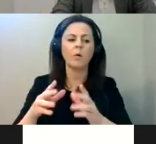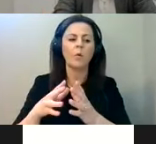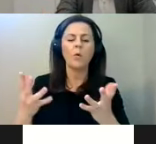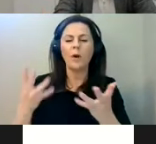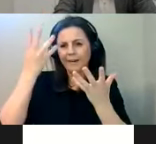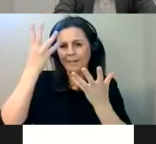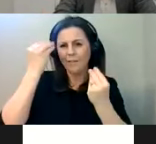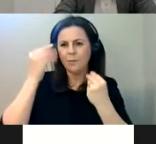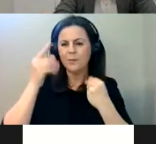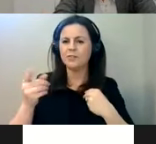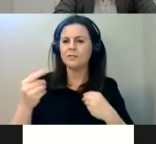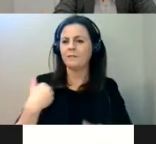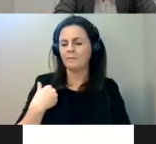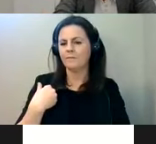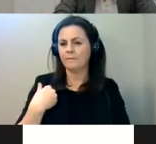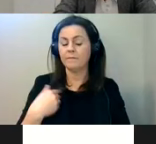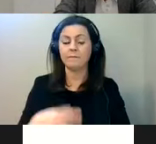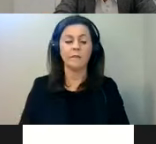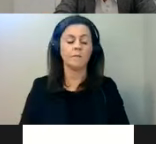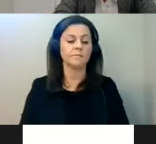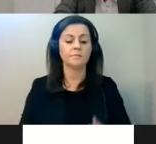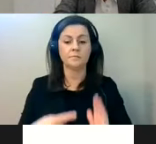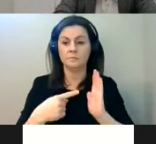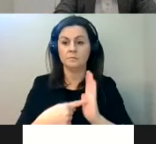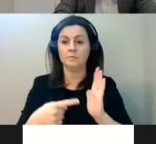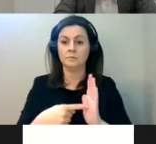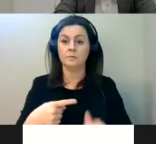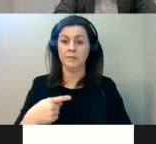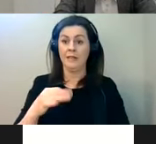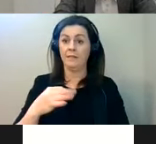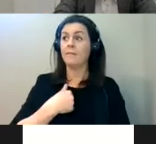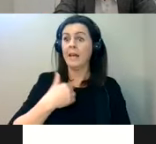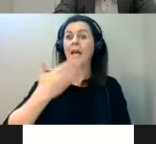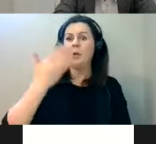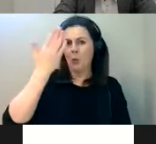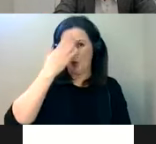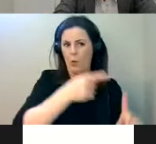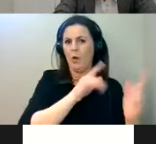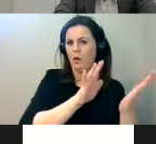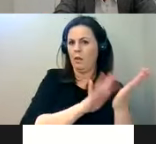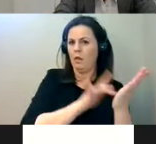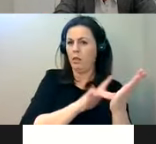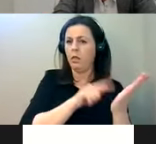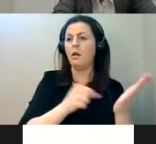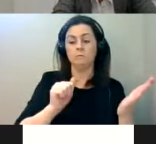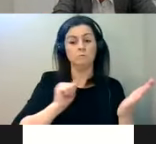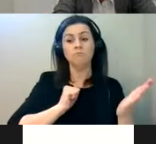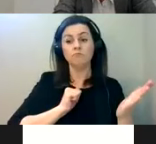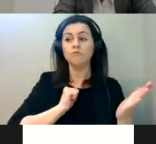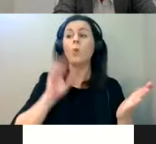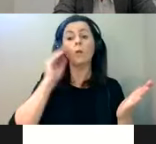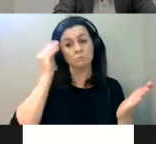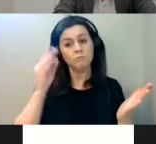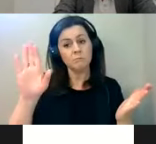so if I were aware of an abuse, I would take it upon myself to notify the bank to look out for this